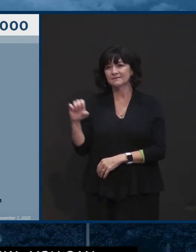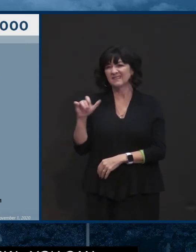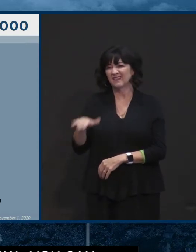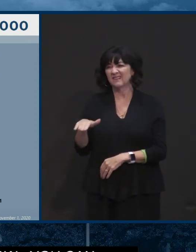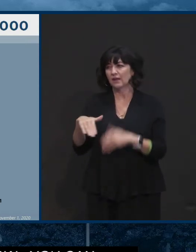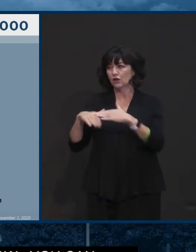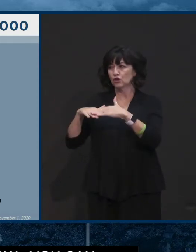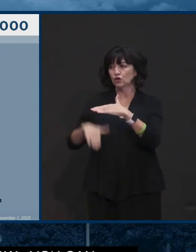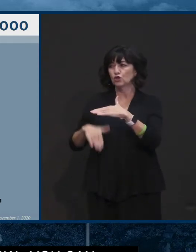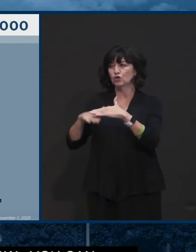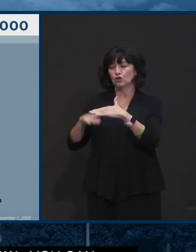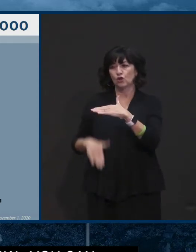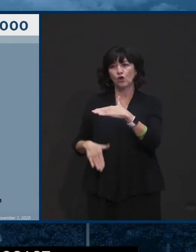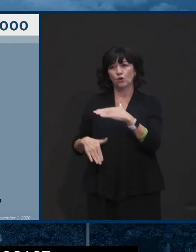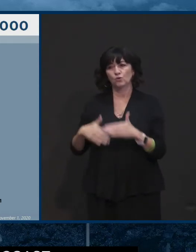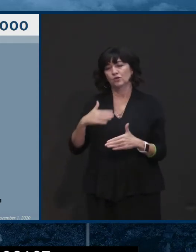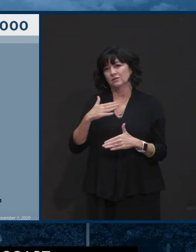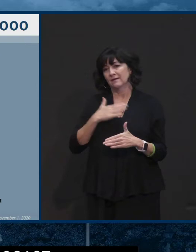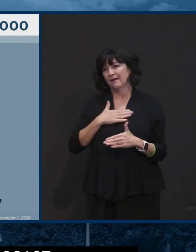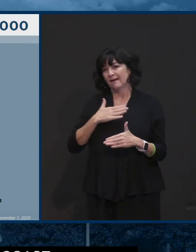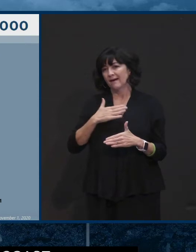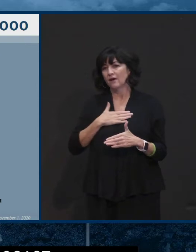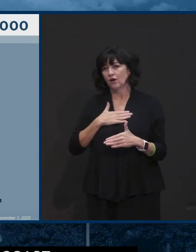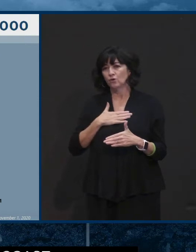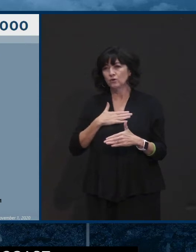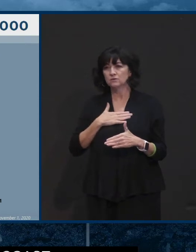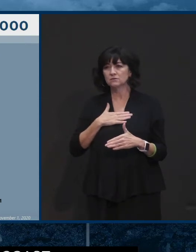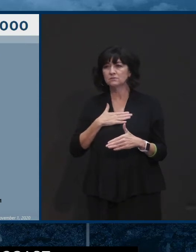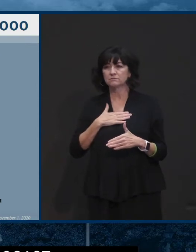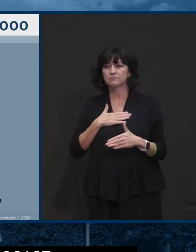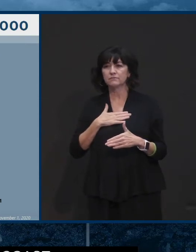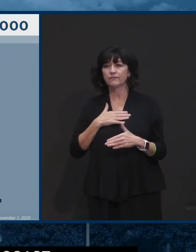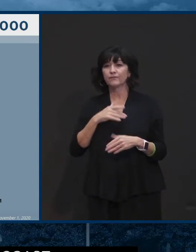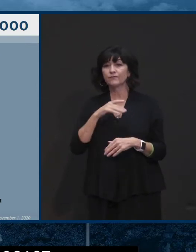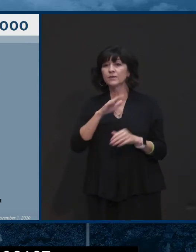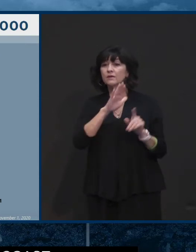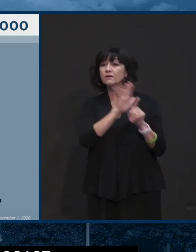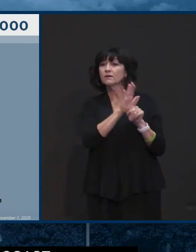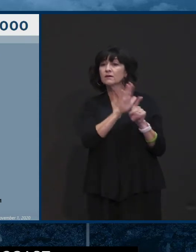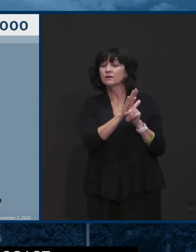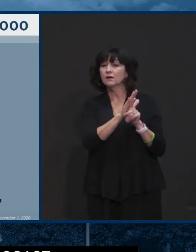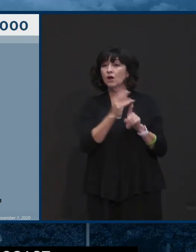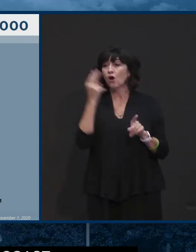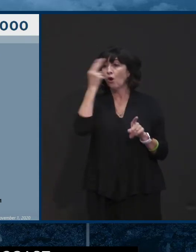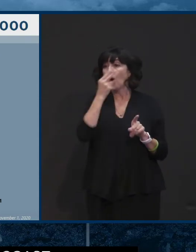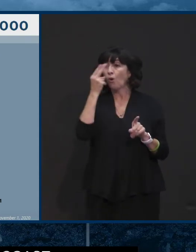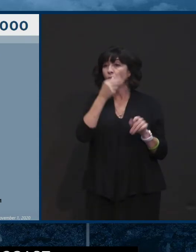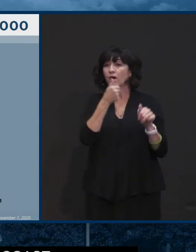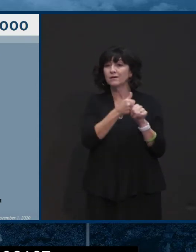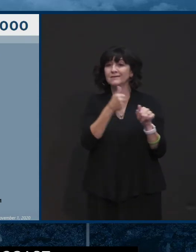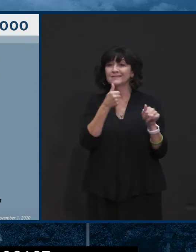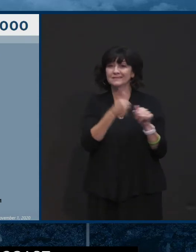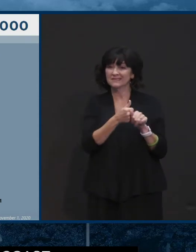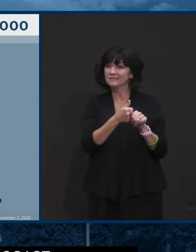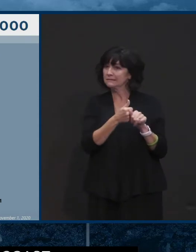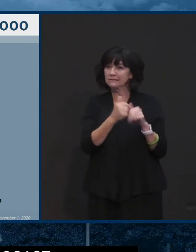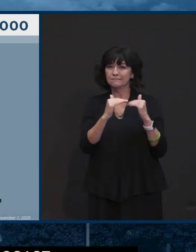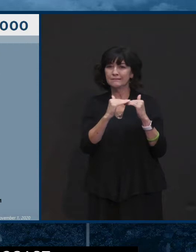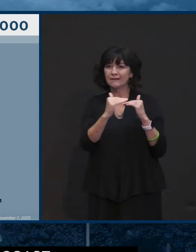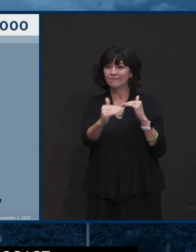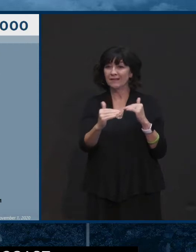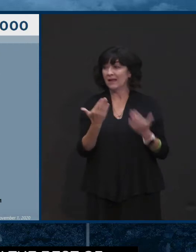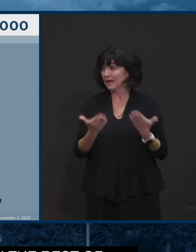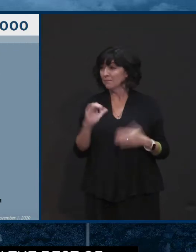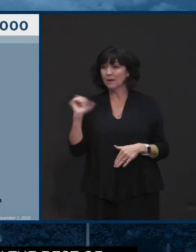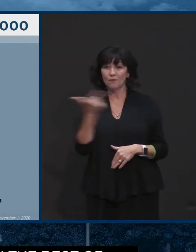of the rest of the country, other than Hawaii, which looks like it's completely flat. Maybe we should all go to Hawaii,